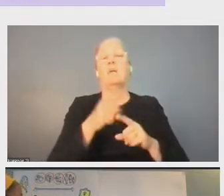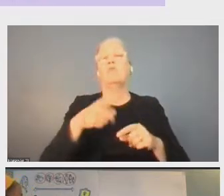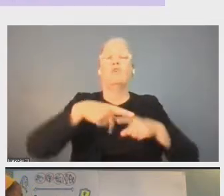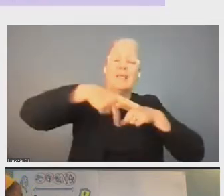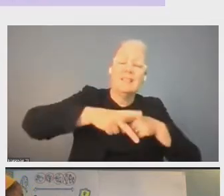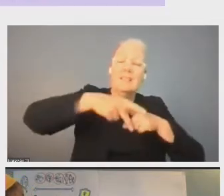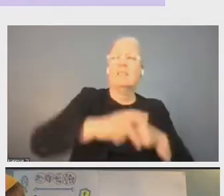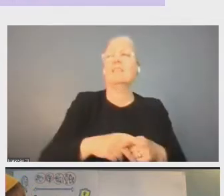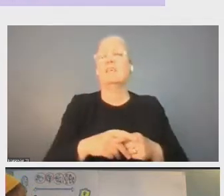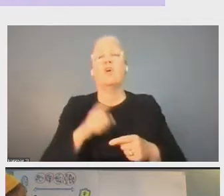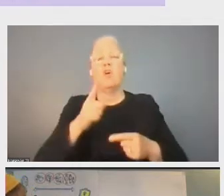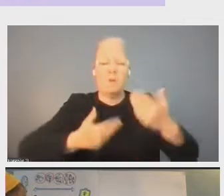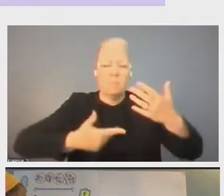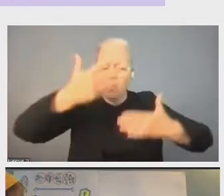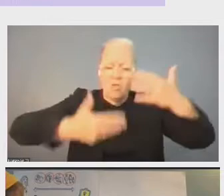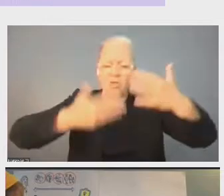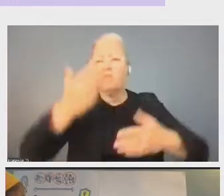all of them